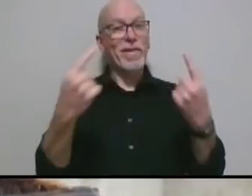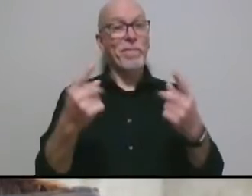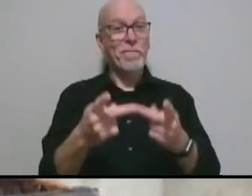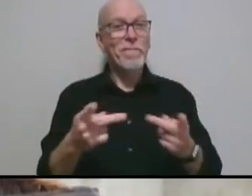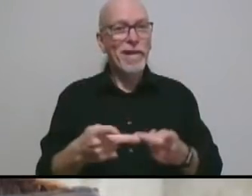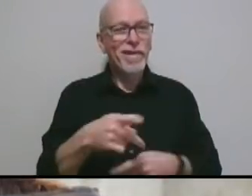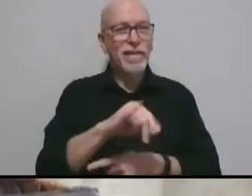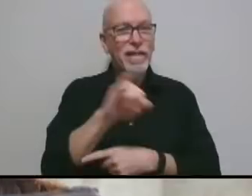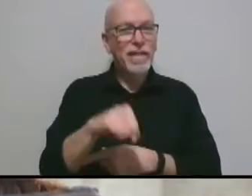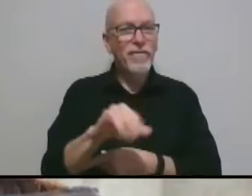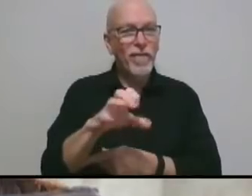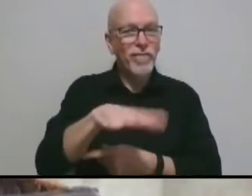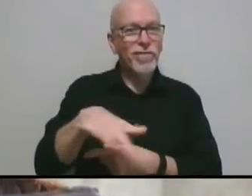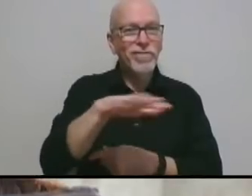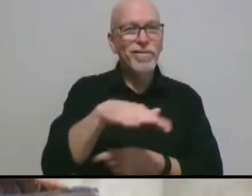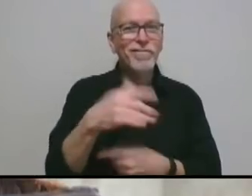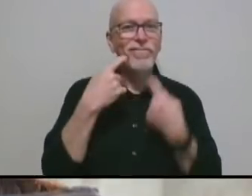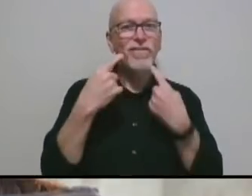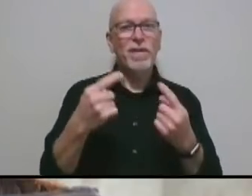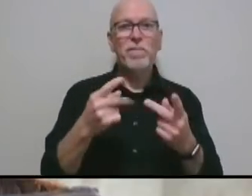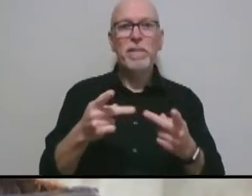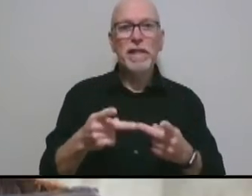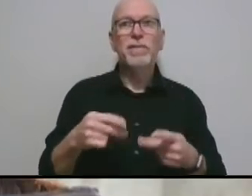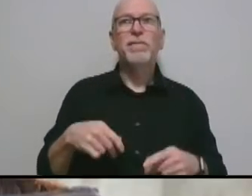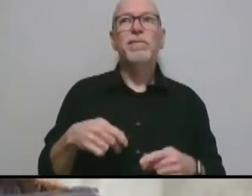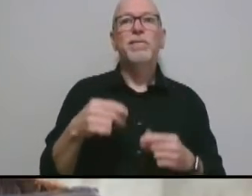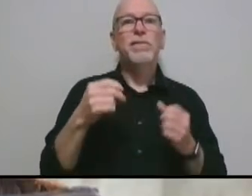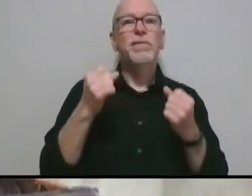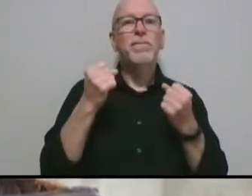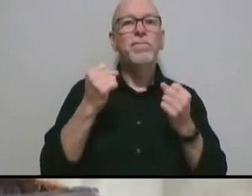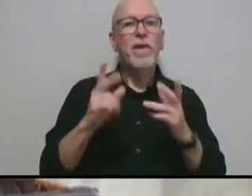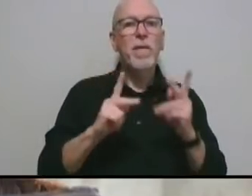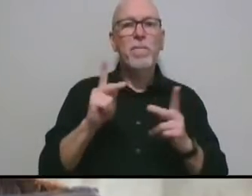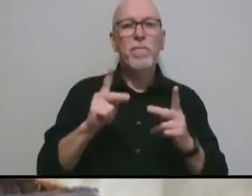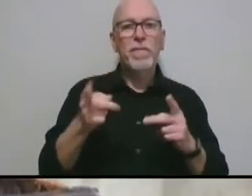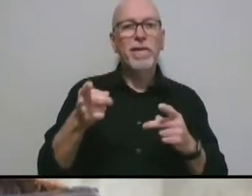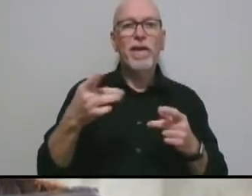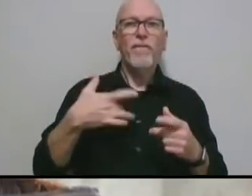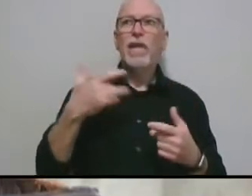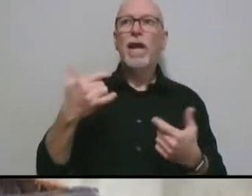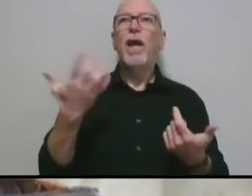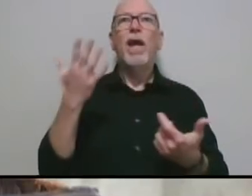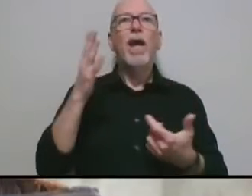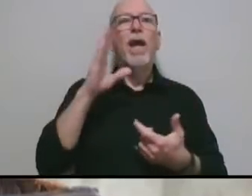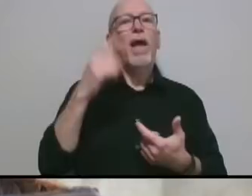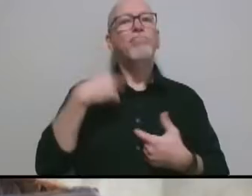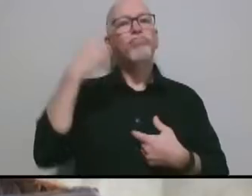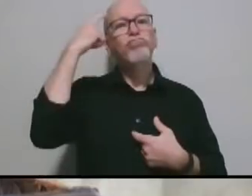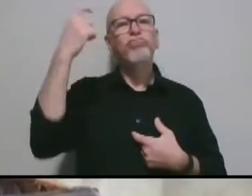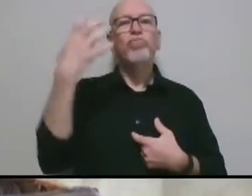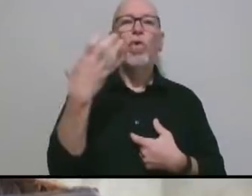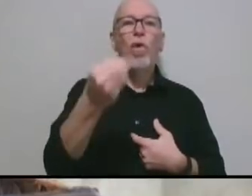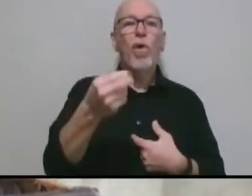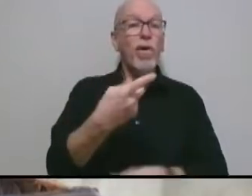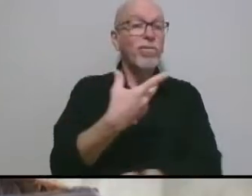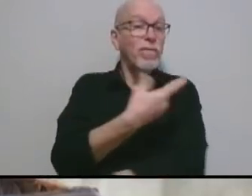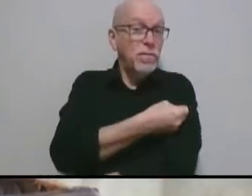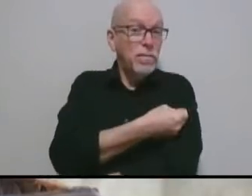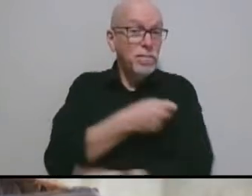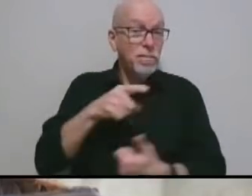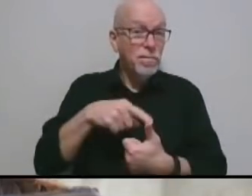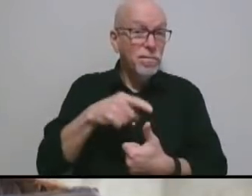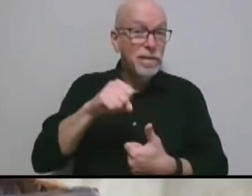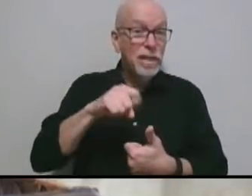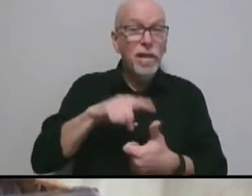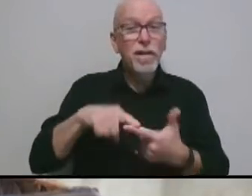it was good that, some people checked off a bucket list item. They got vaccinated, first and foremost, but they